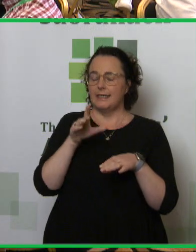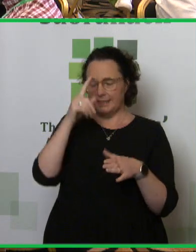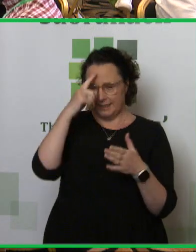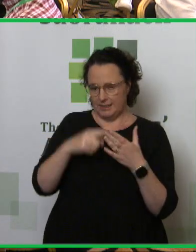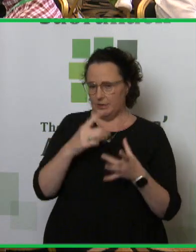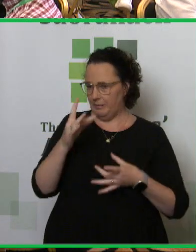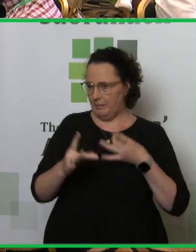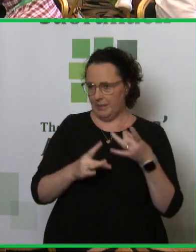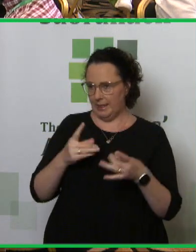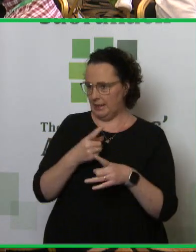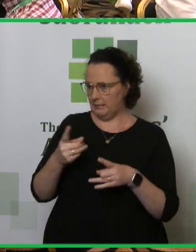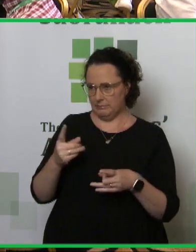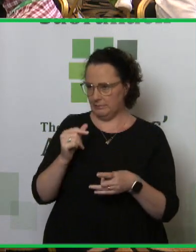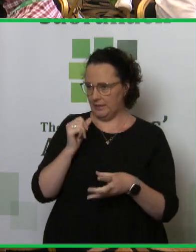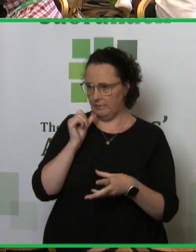room has ever been